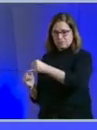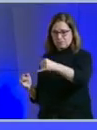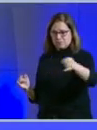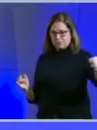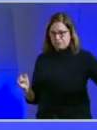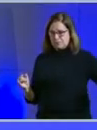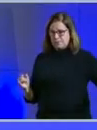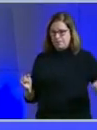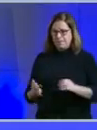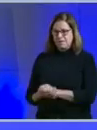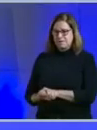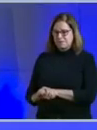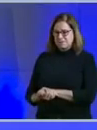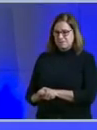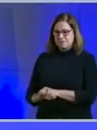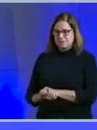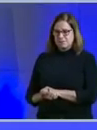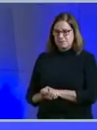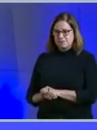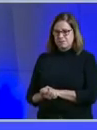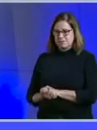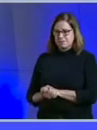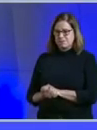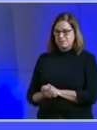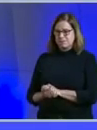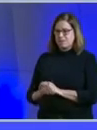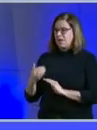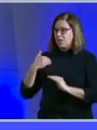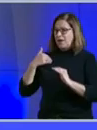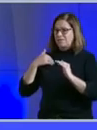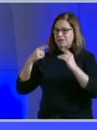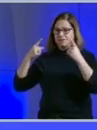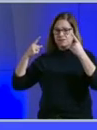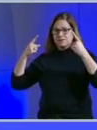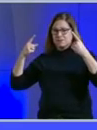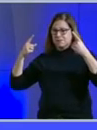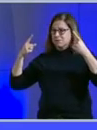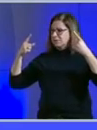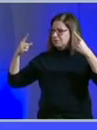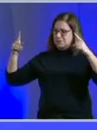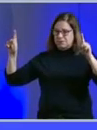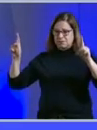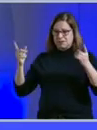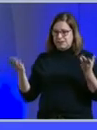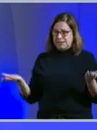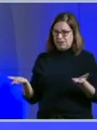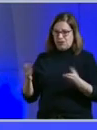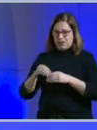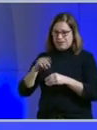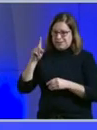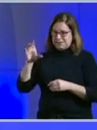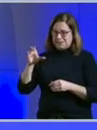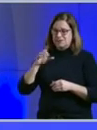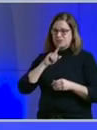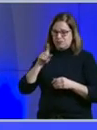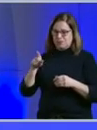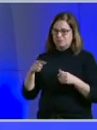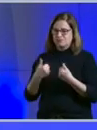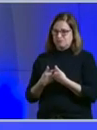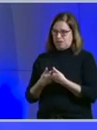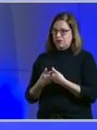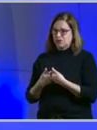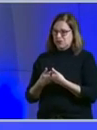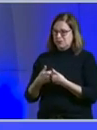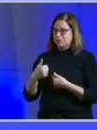things to celebrate, but we know a lot of those successes come with challenges as well. There are people in the city who maybe aren't able